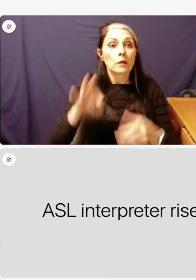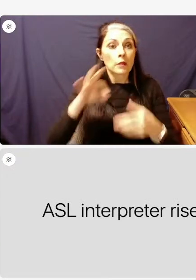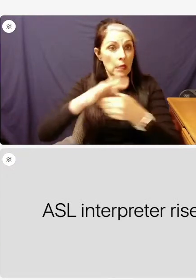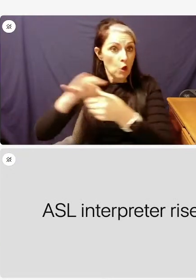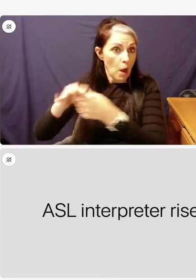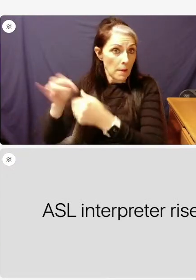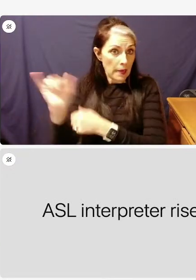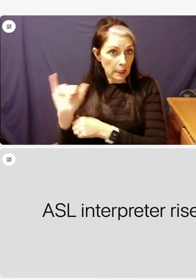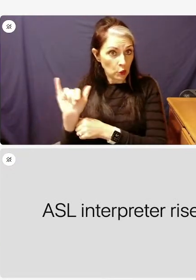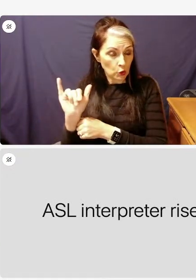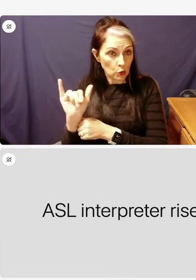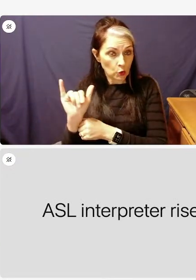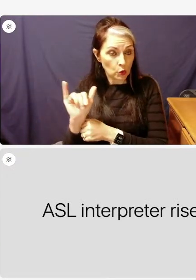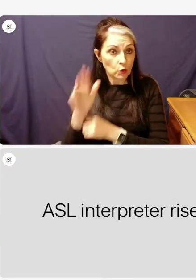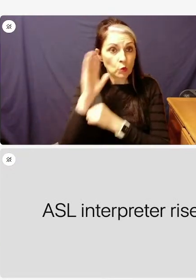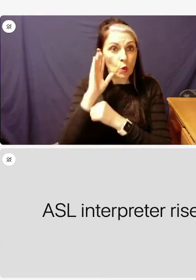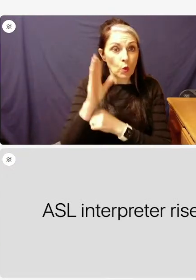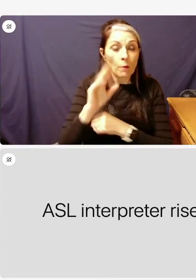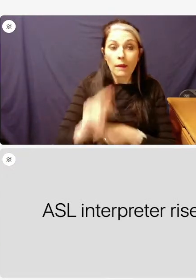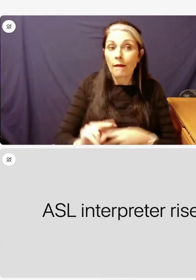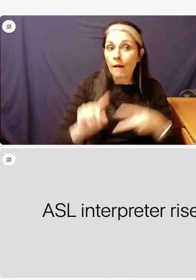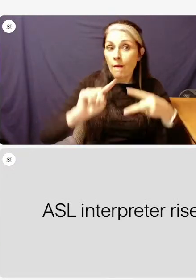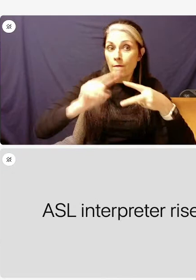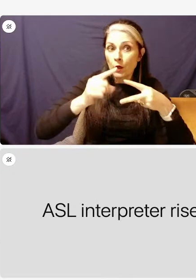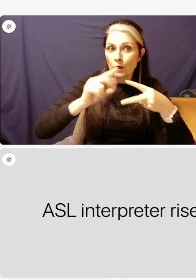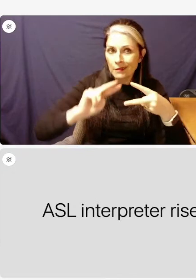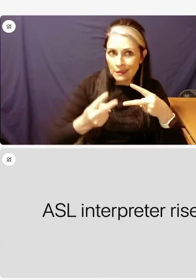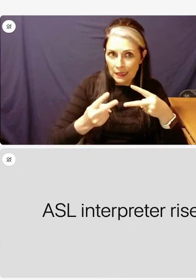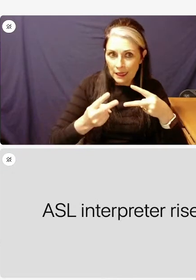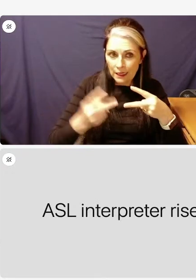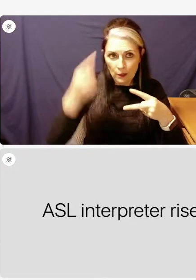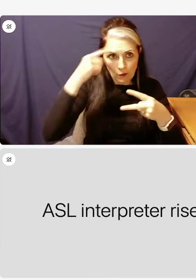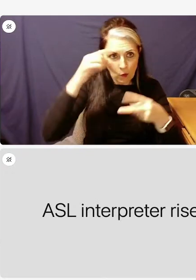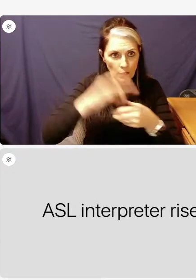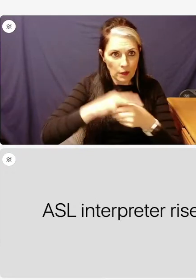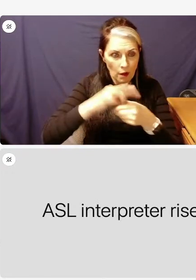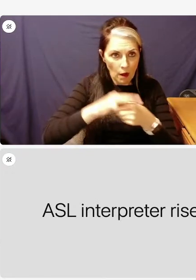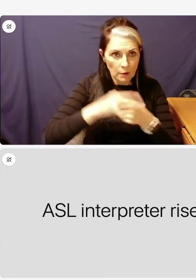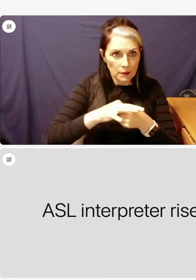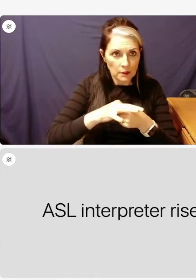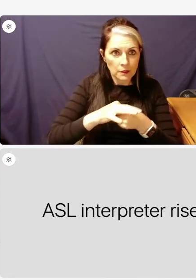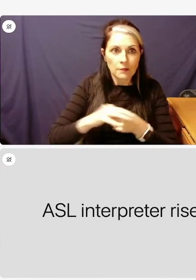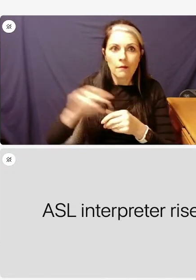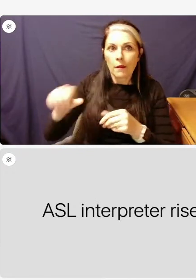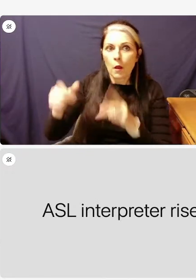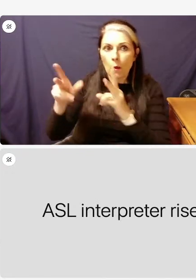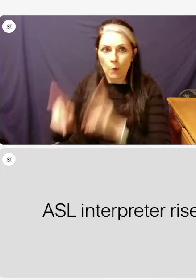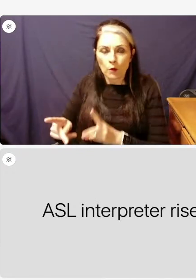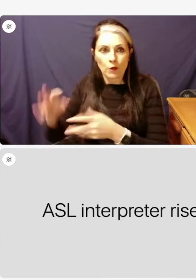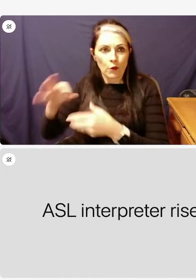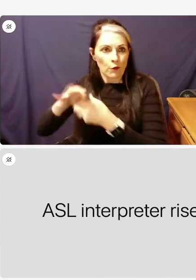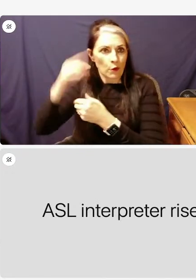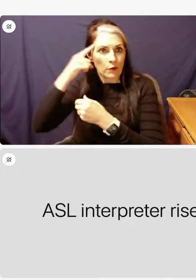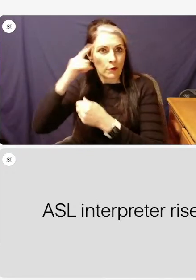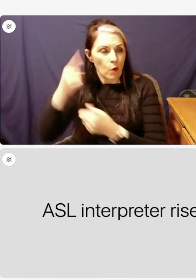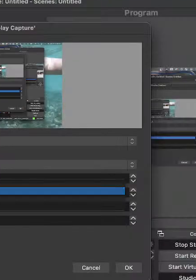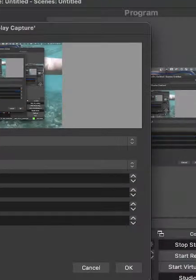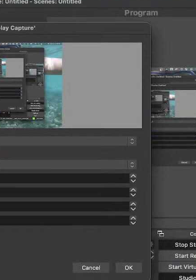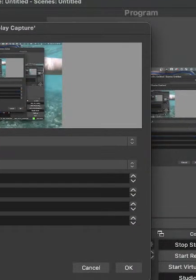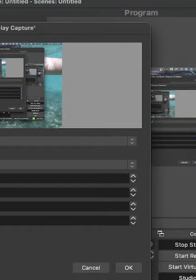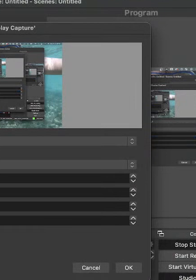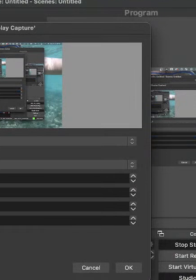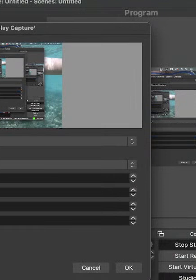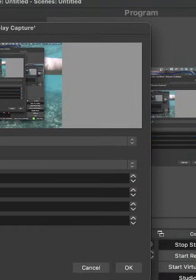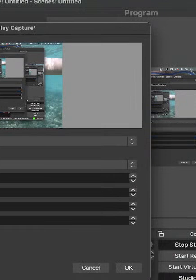um there would be a second needs to be a second for that nomination of course the nominee would need to consent they'd like to they'd have to accept we'd want to make